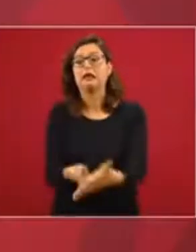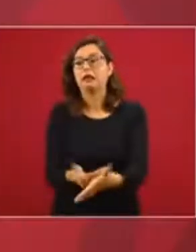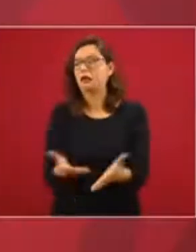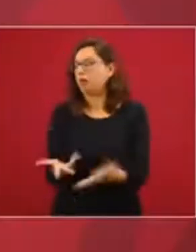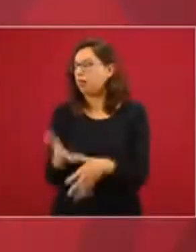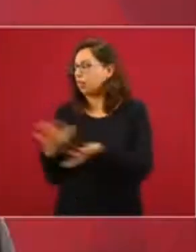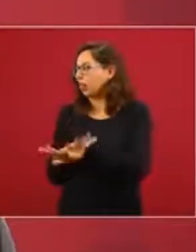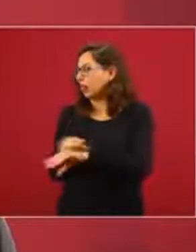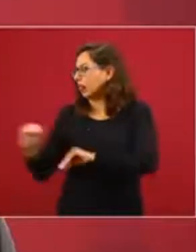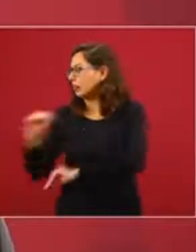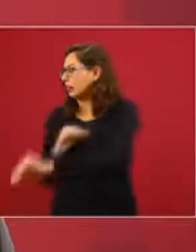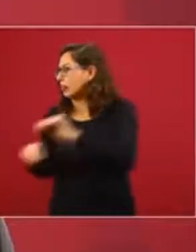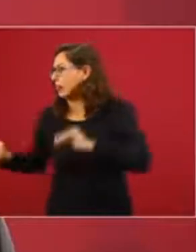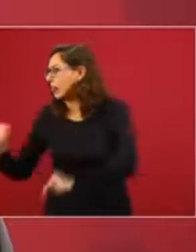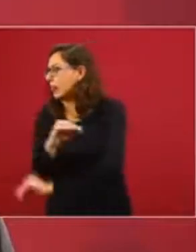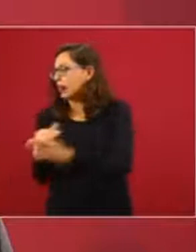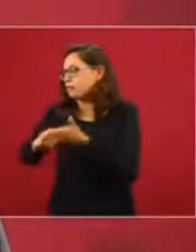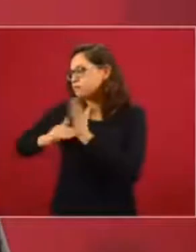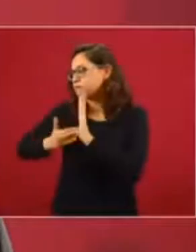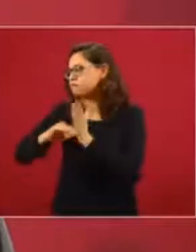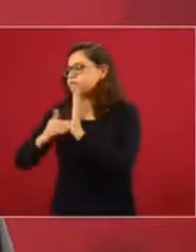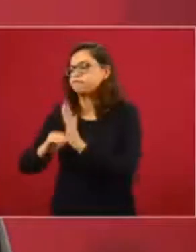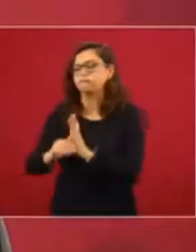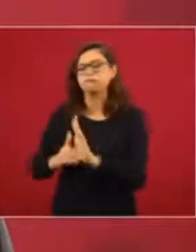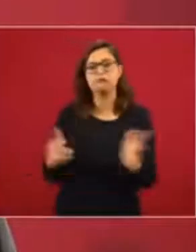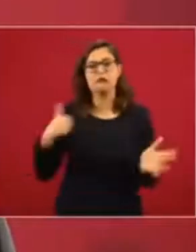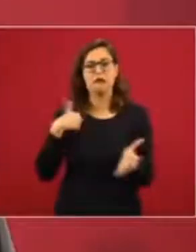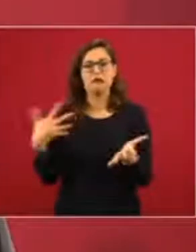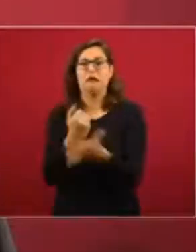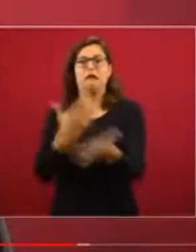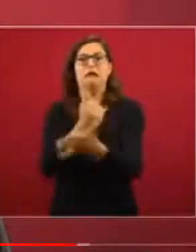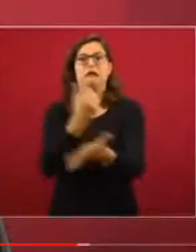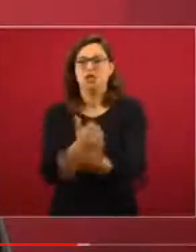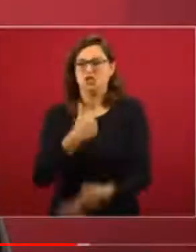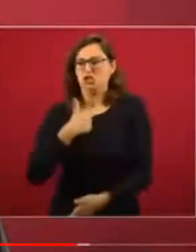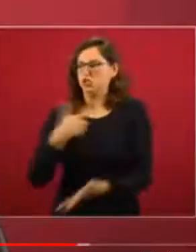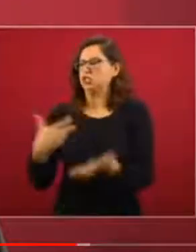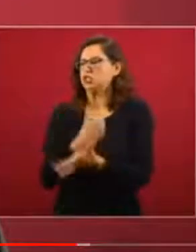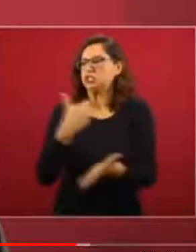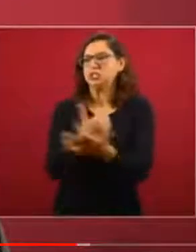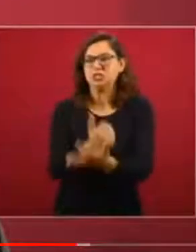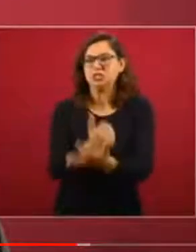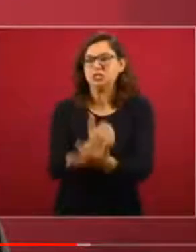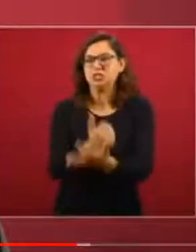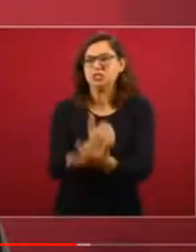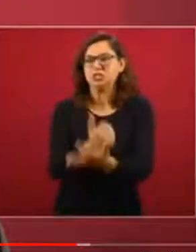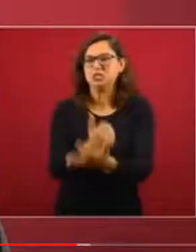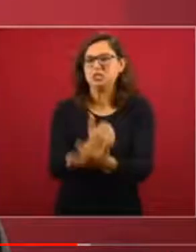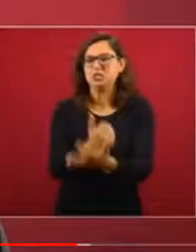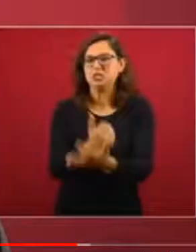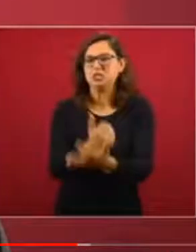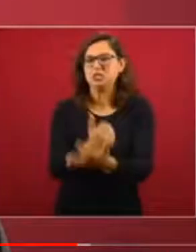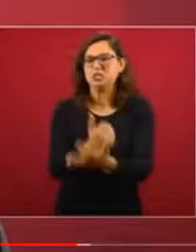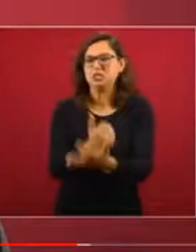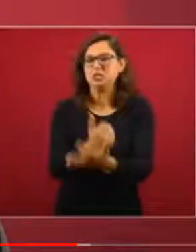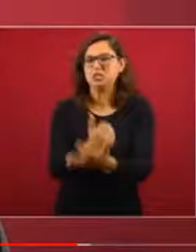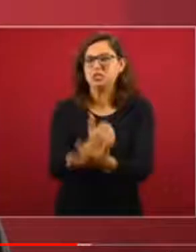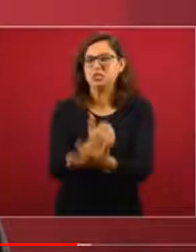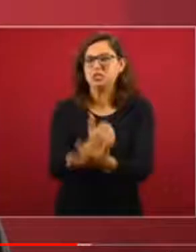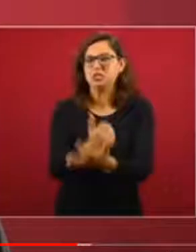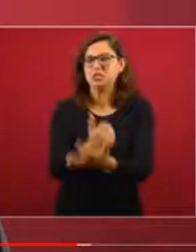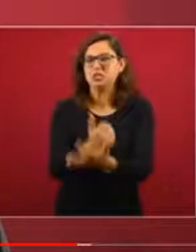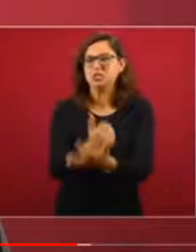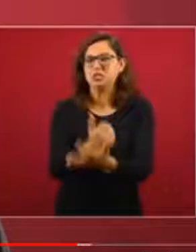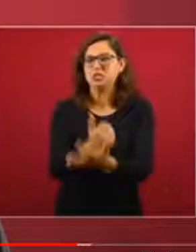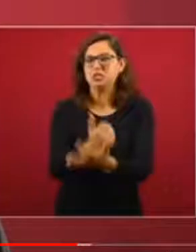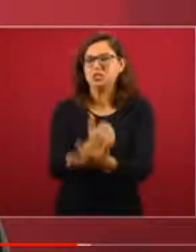No es triunfar a toda costa, sin escrúpulos morales de ninguna índole. So that is not